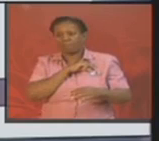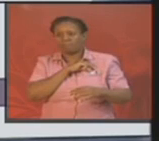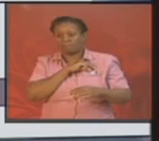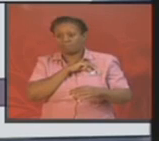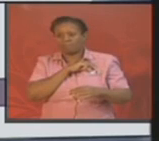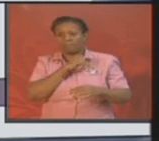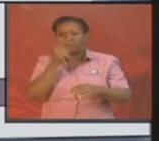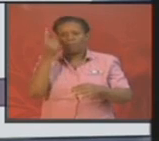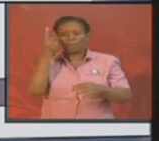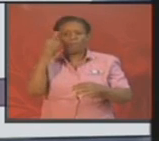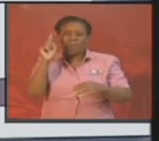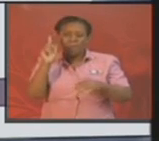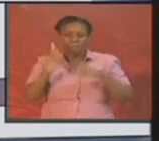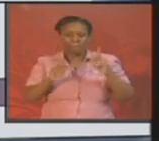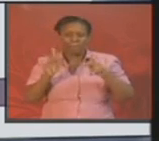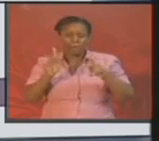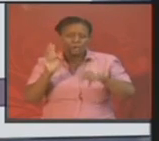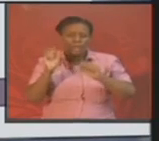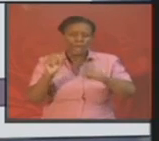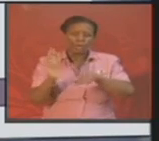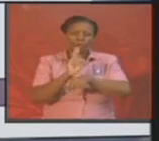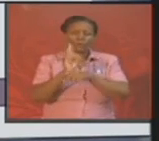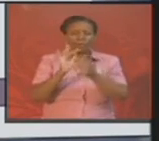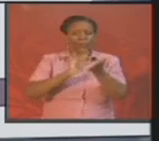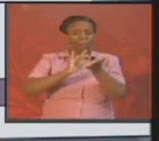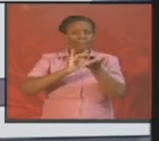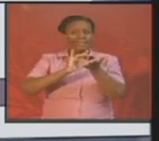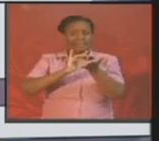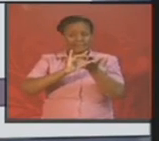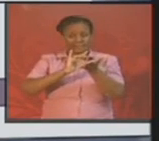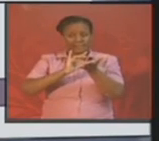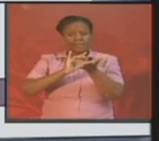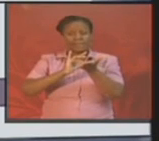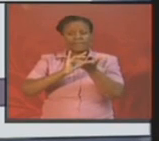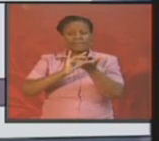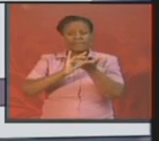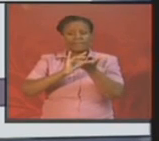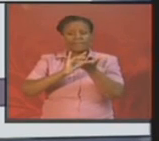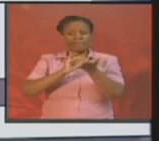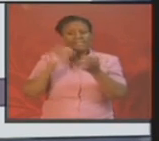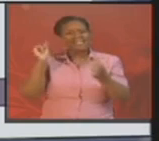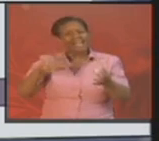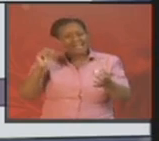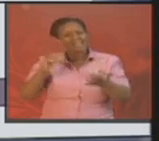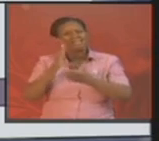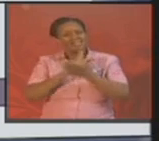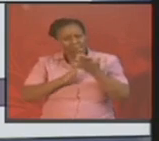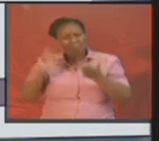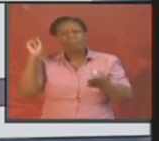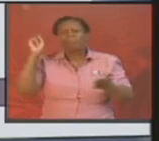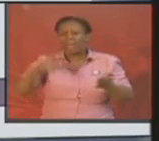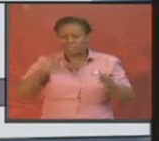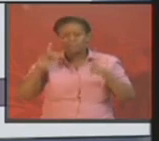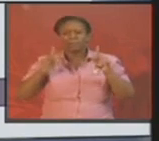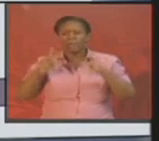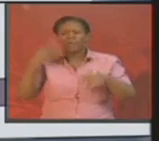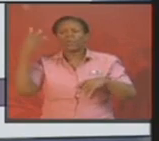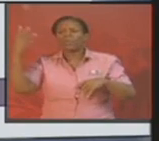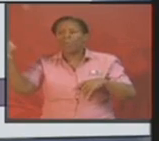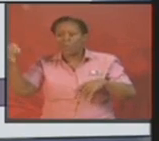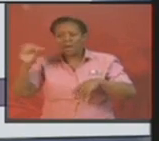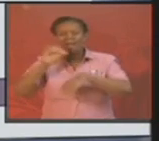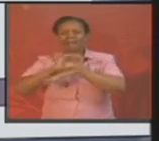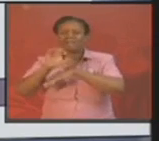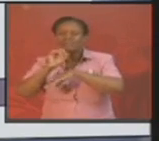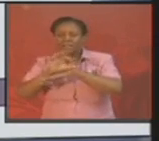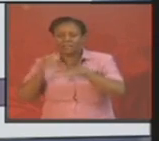particular medication. So yes, an importer or manufacturer should come to us, in fact, and we advise the public, if it is you're getting